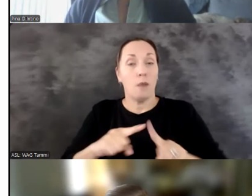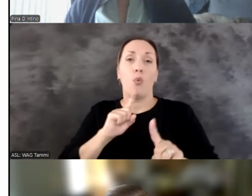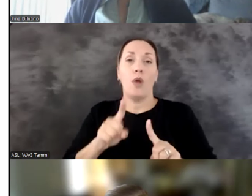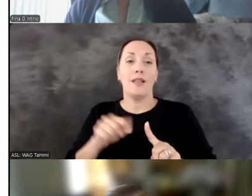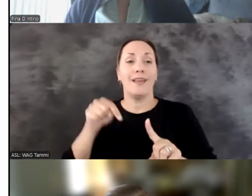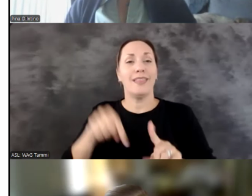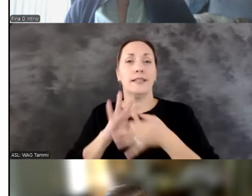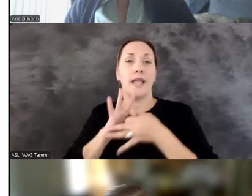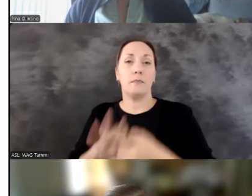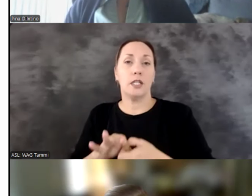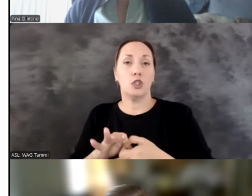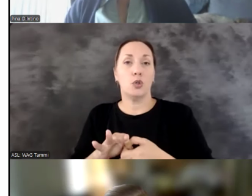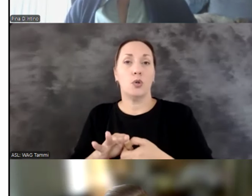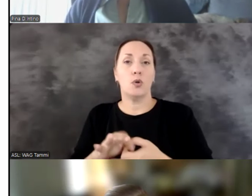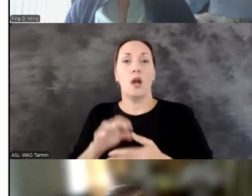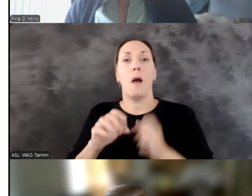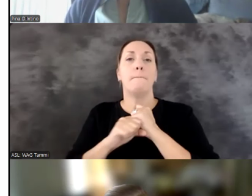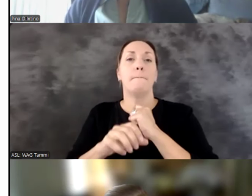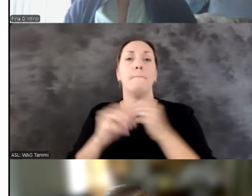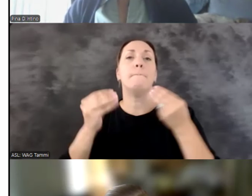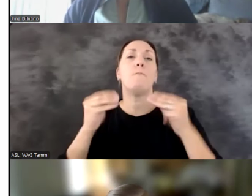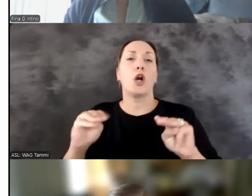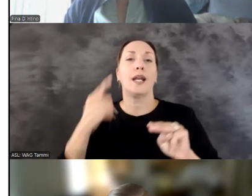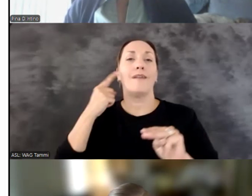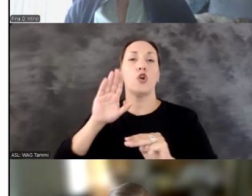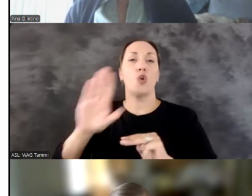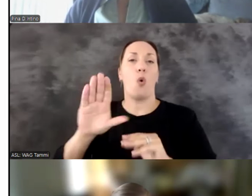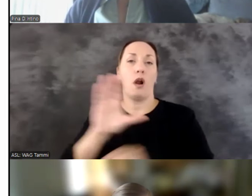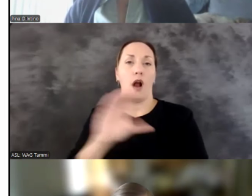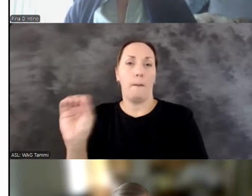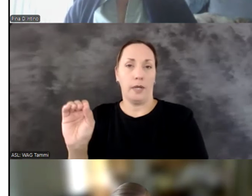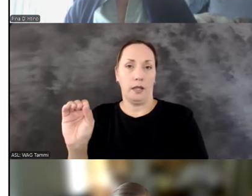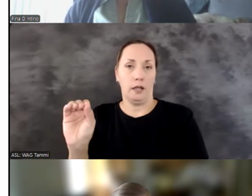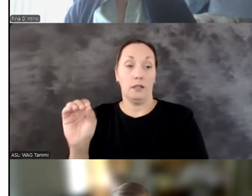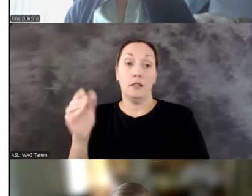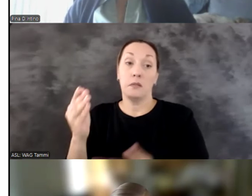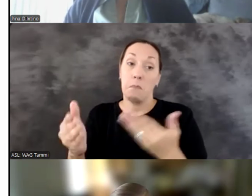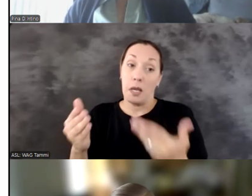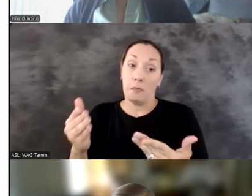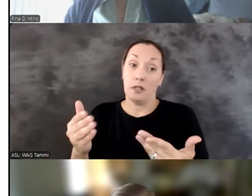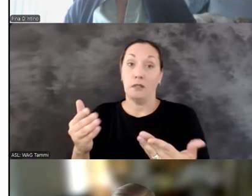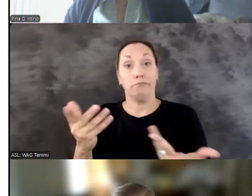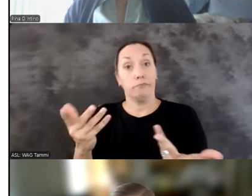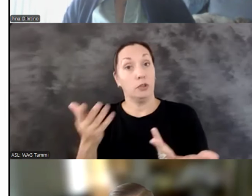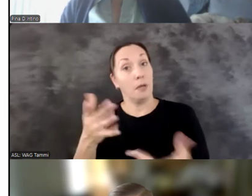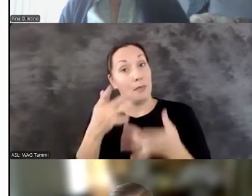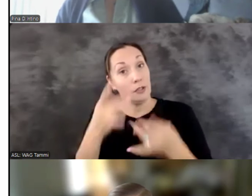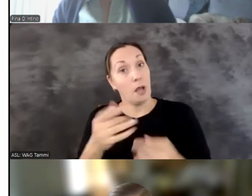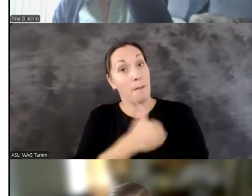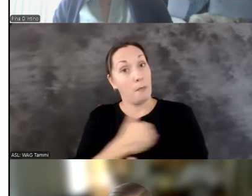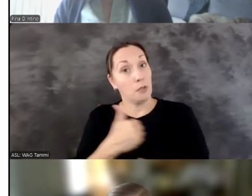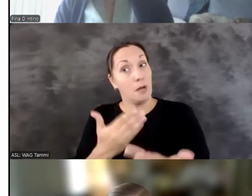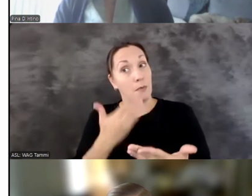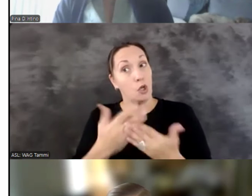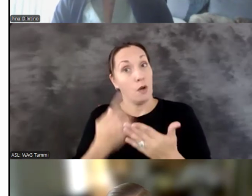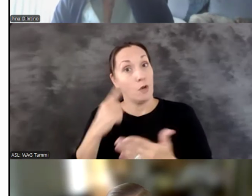taps into marketing for your company, right? So this might be of interest. Membership might be of interest to your marketing